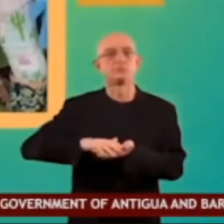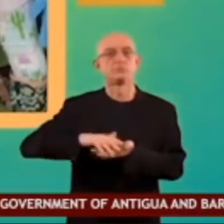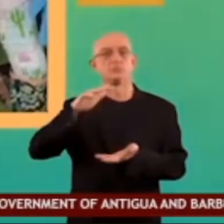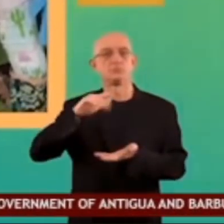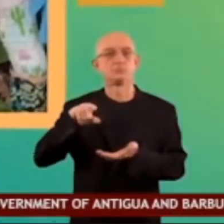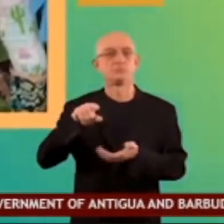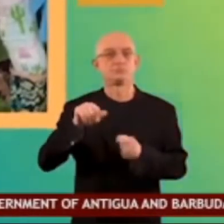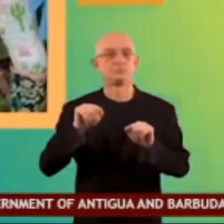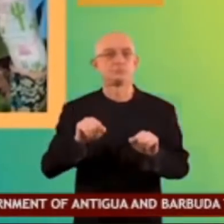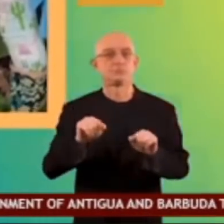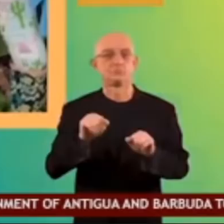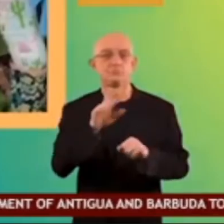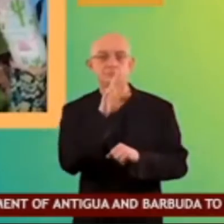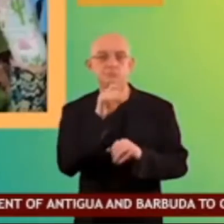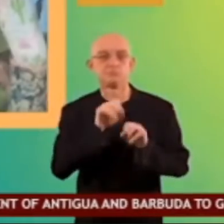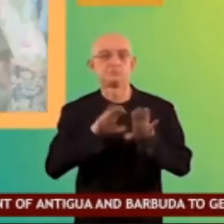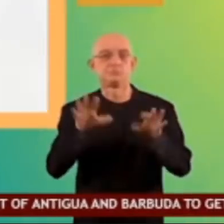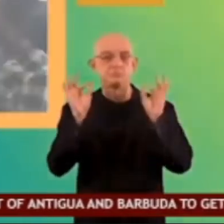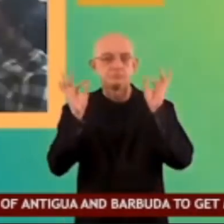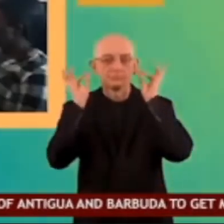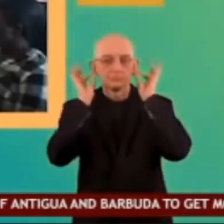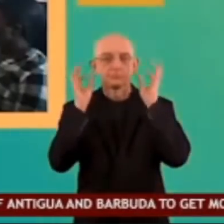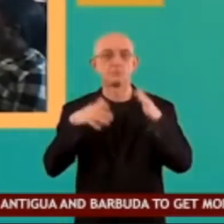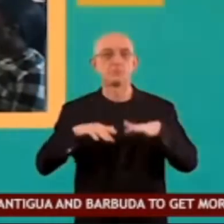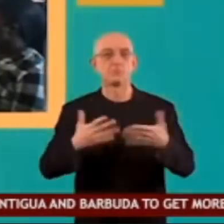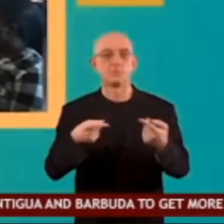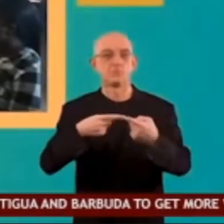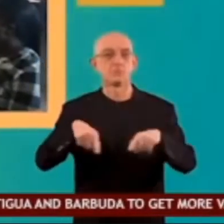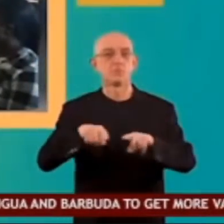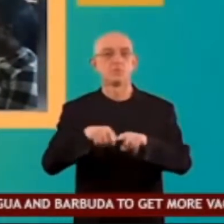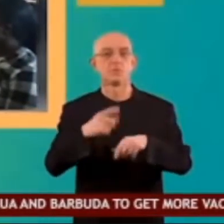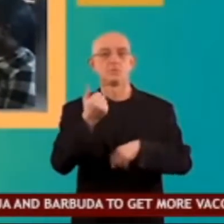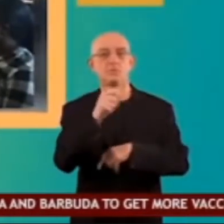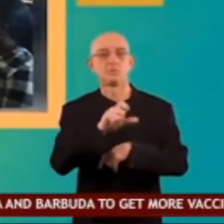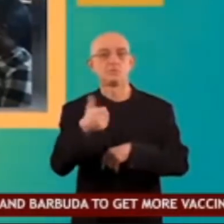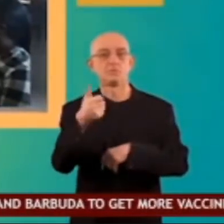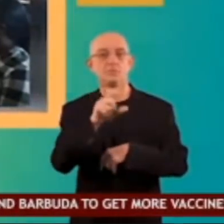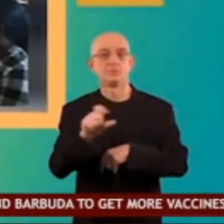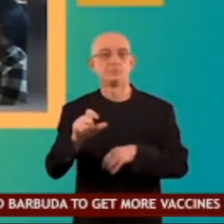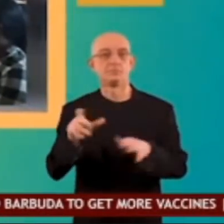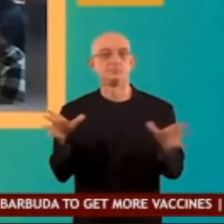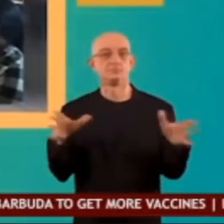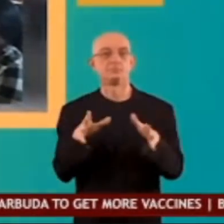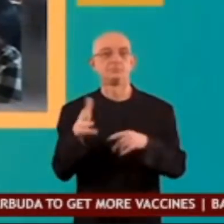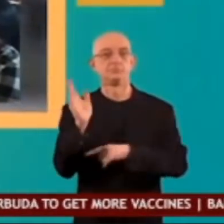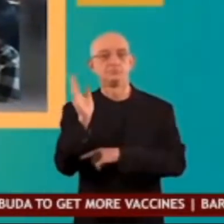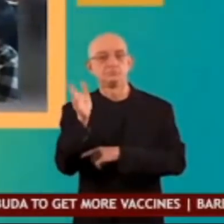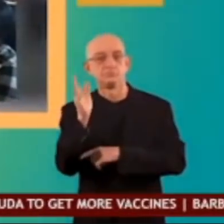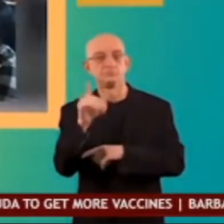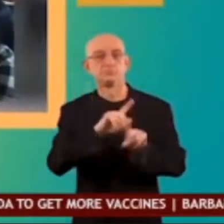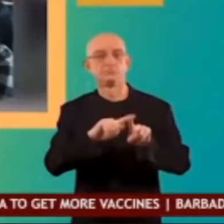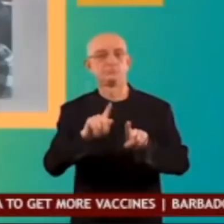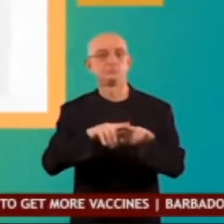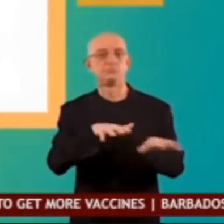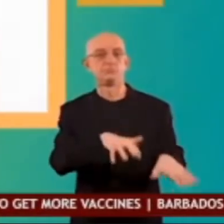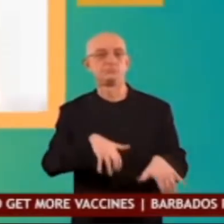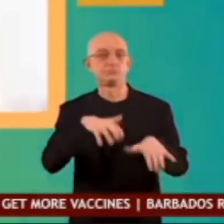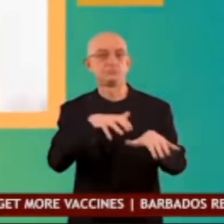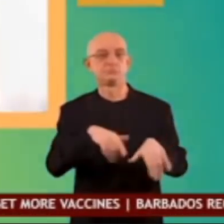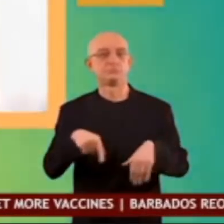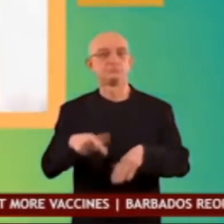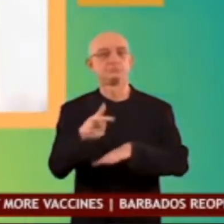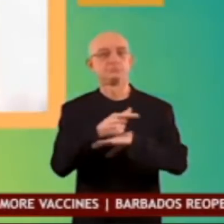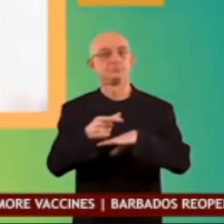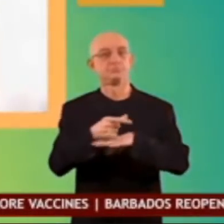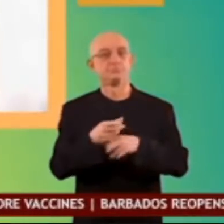knowledge. So it could be a podcast. It can be a forum that we could have weekly. The issues concerning